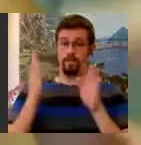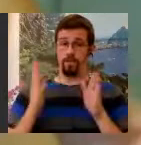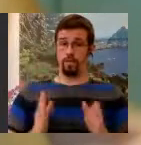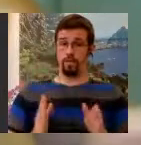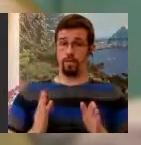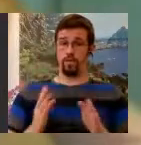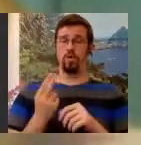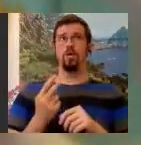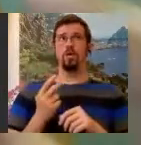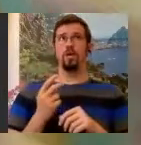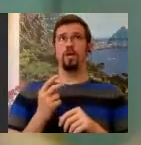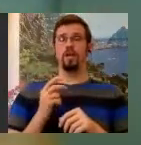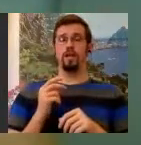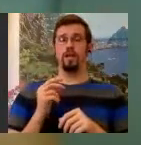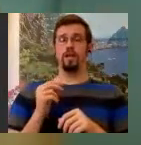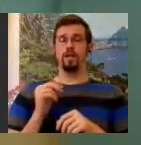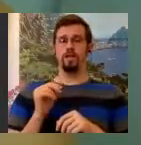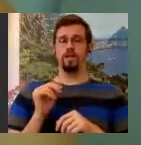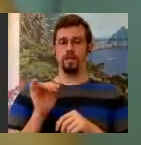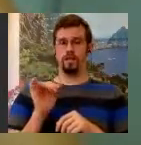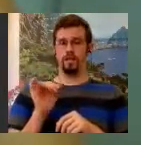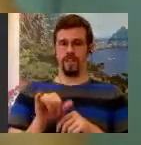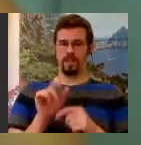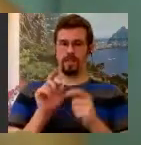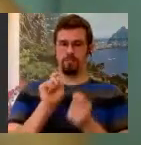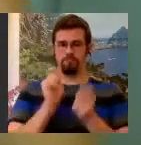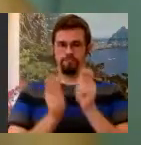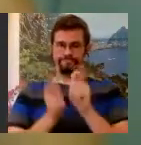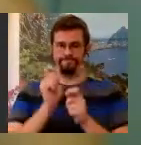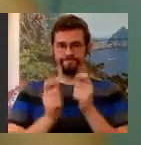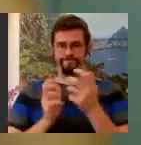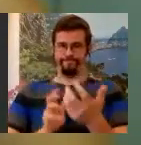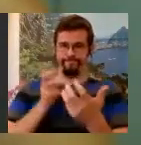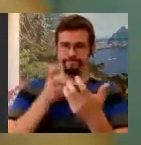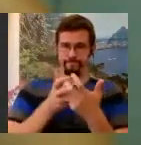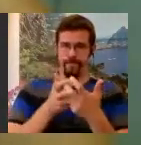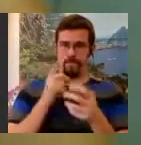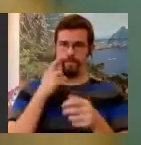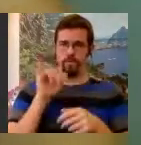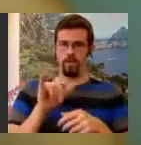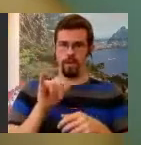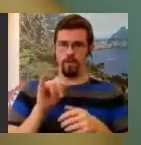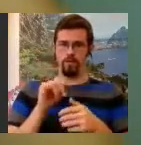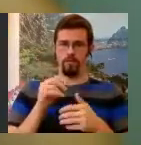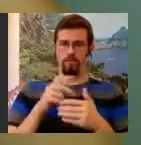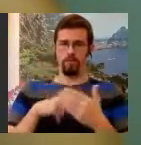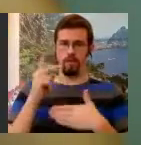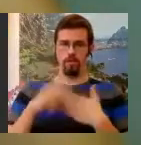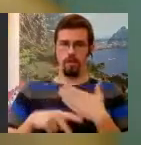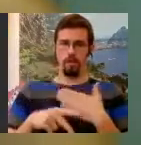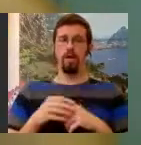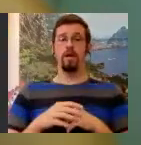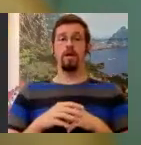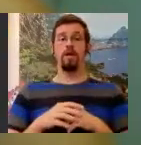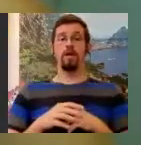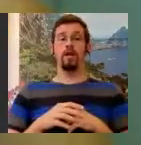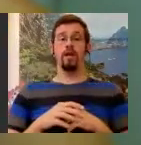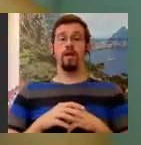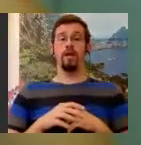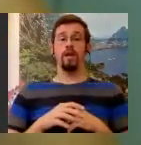a deaf-oriented adaptation of the Think Aloud protocol, and they were quite satisfied with